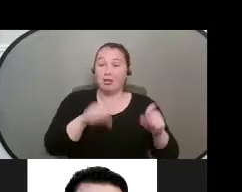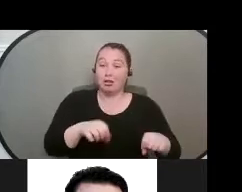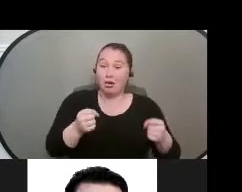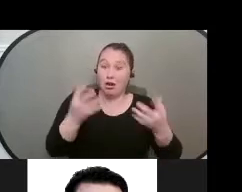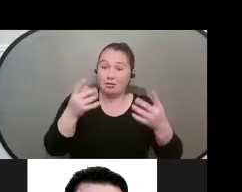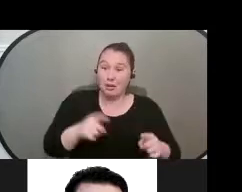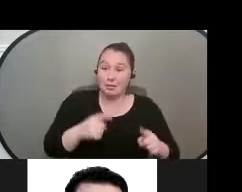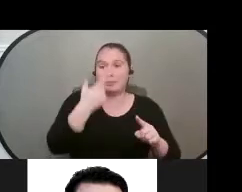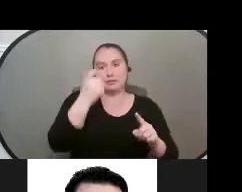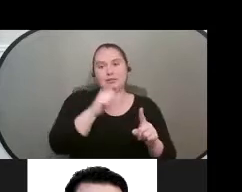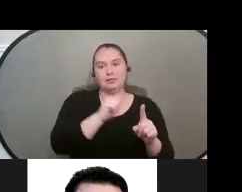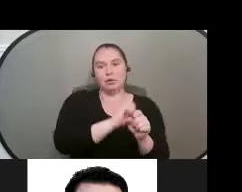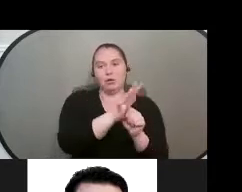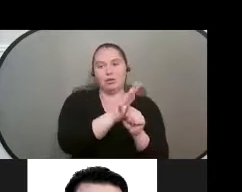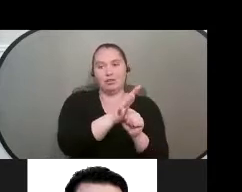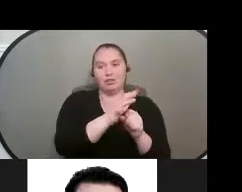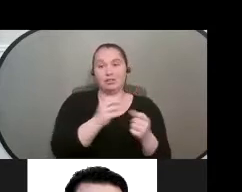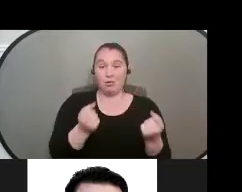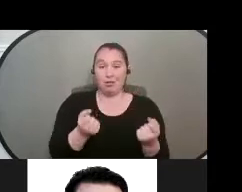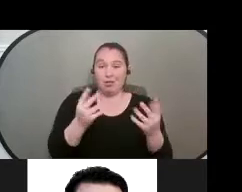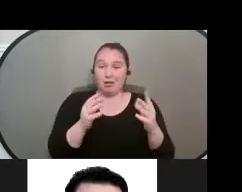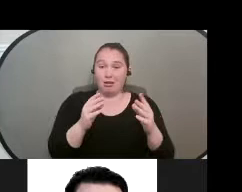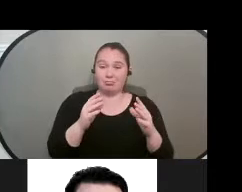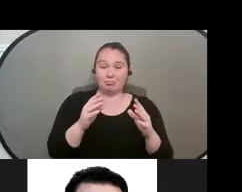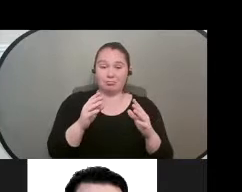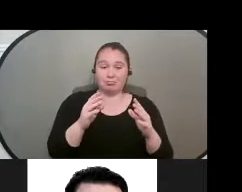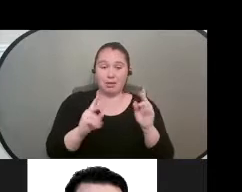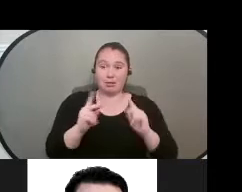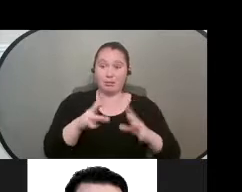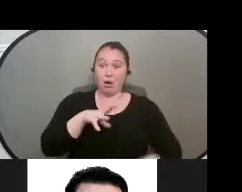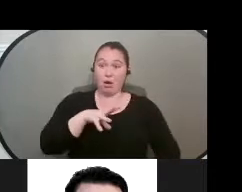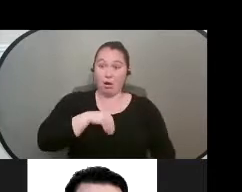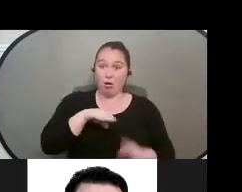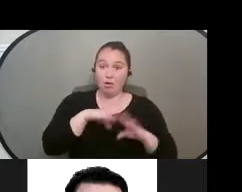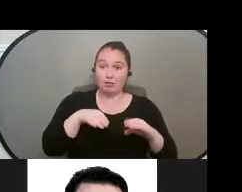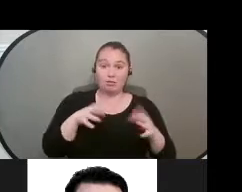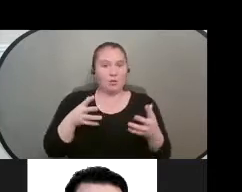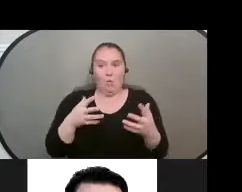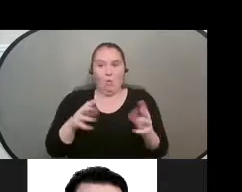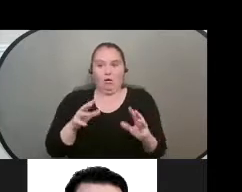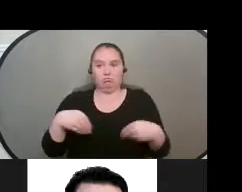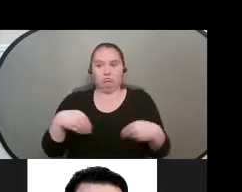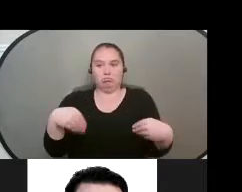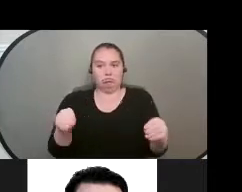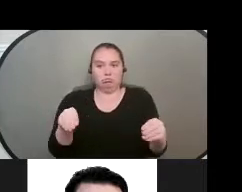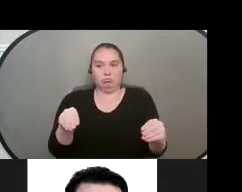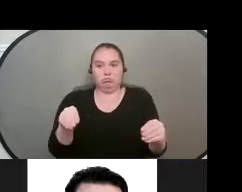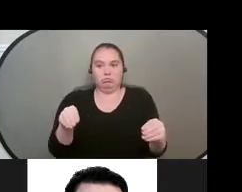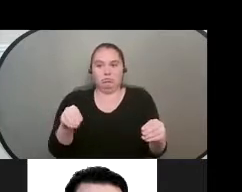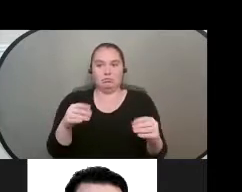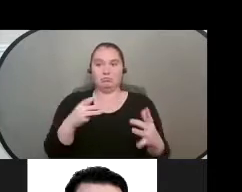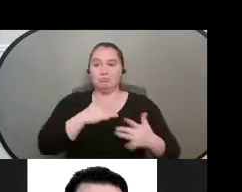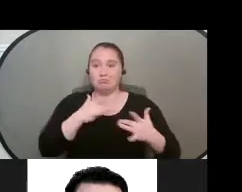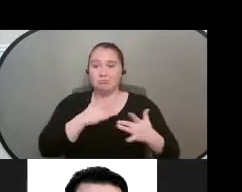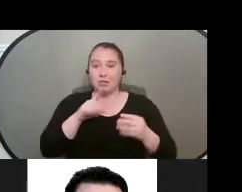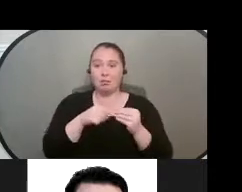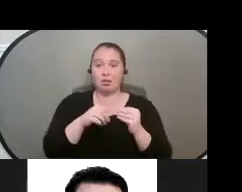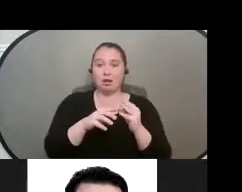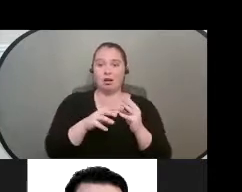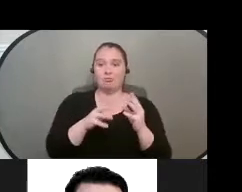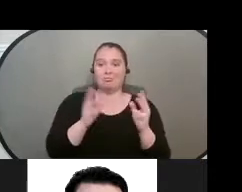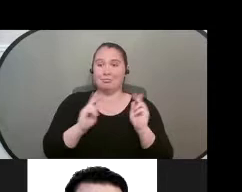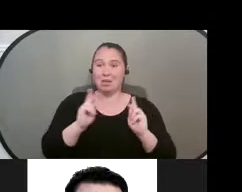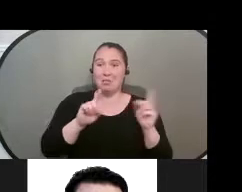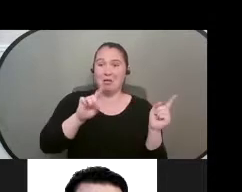to be hesitant to list their homes for sale. It's the concern about having traffic through their homes during